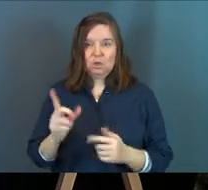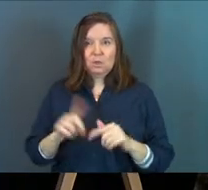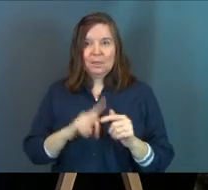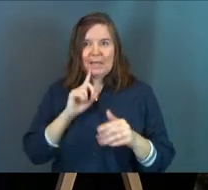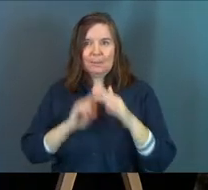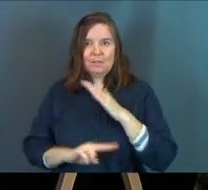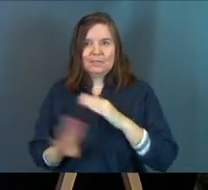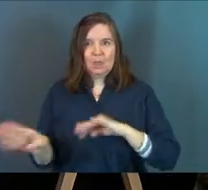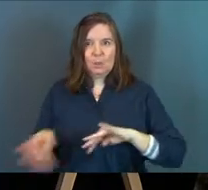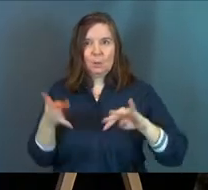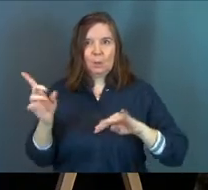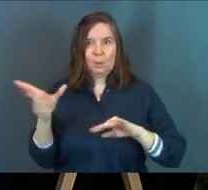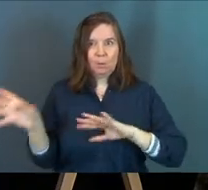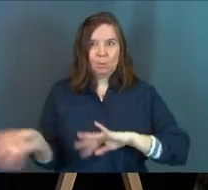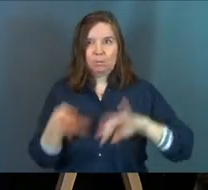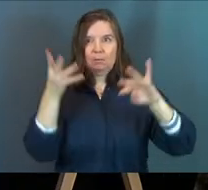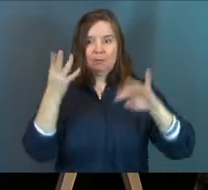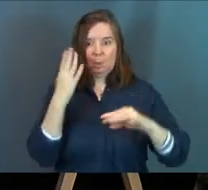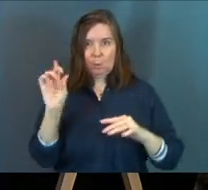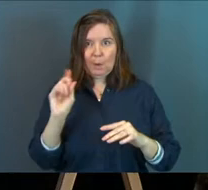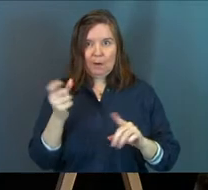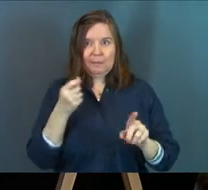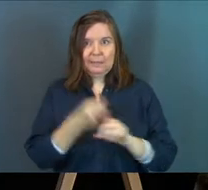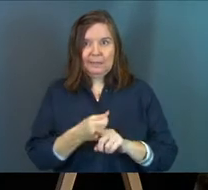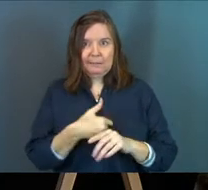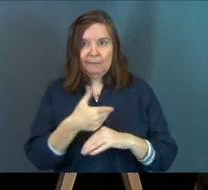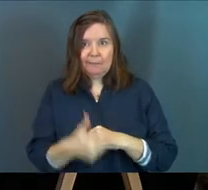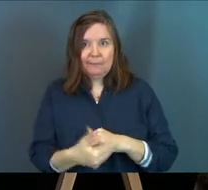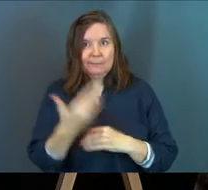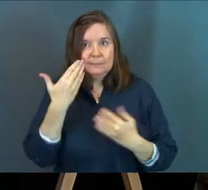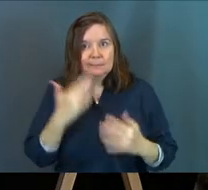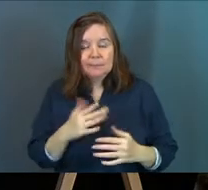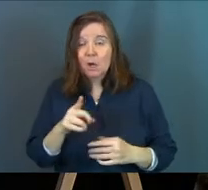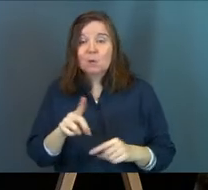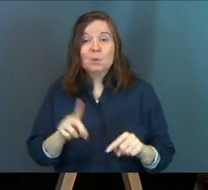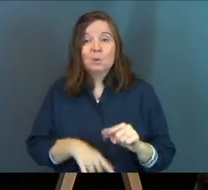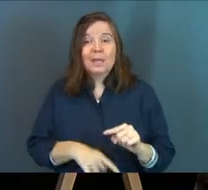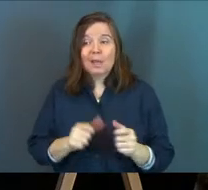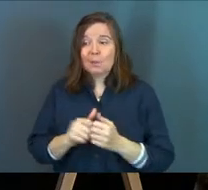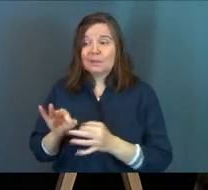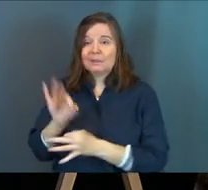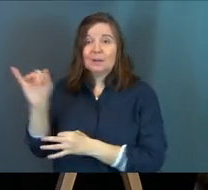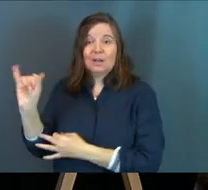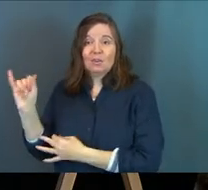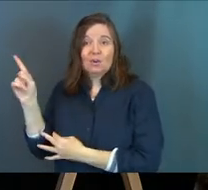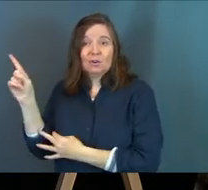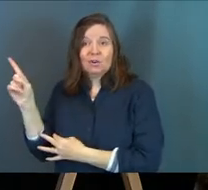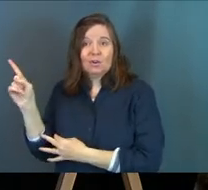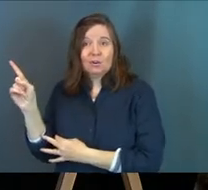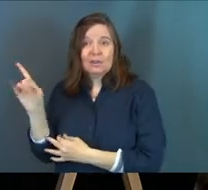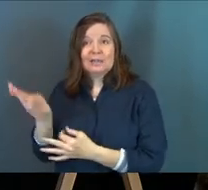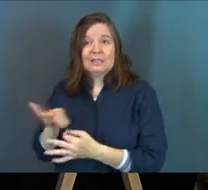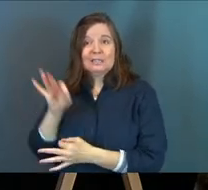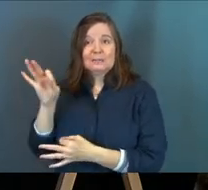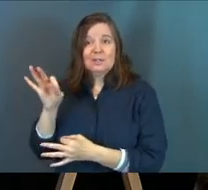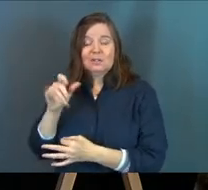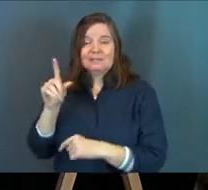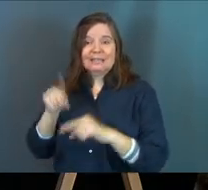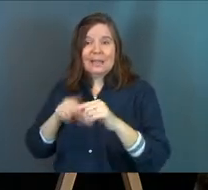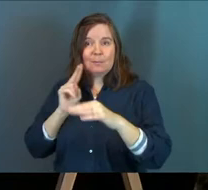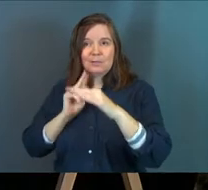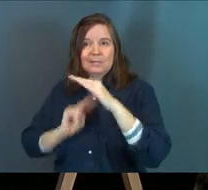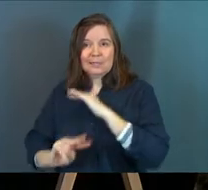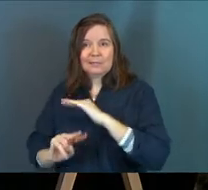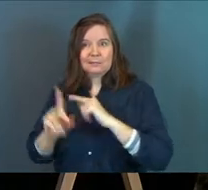can't predict the wind. You don't know where it's going to next. And you can't with the Spirit either. The Spirit is